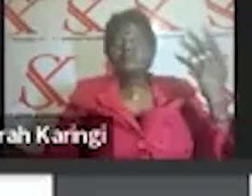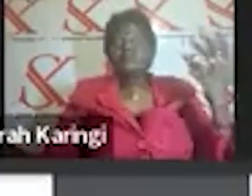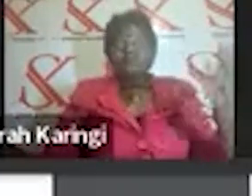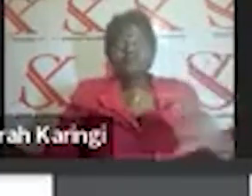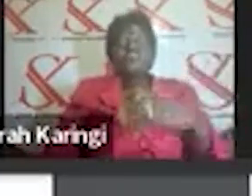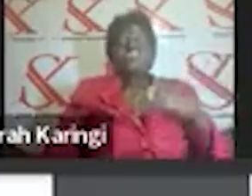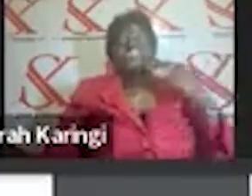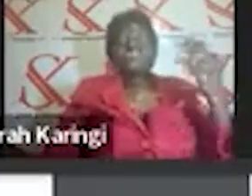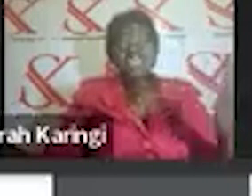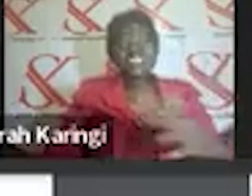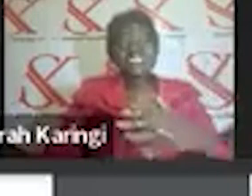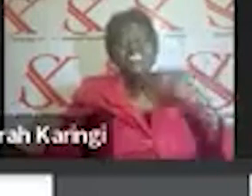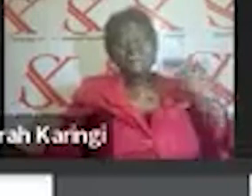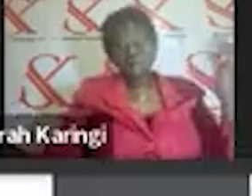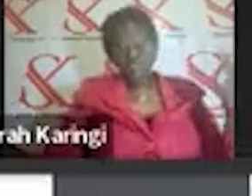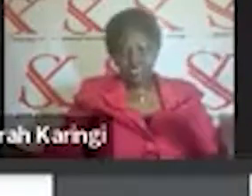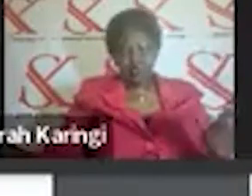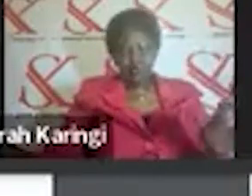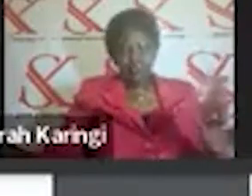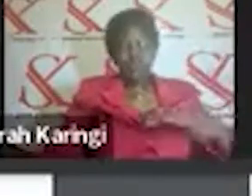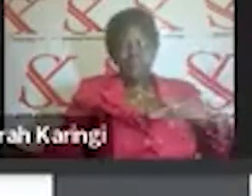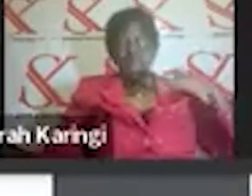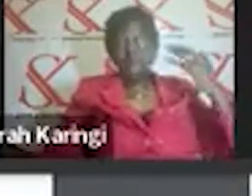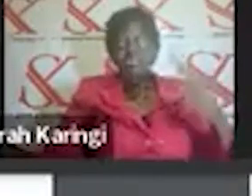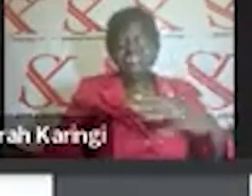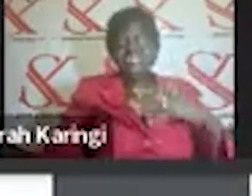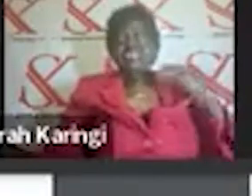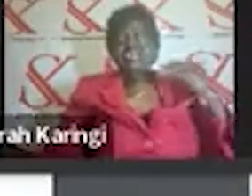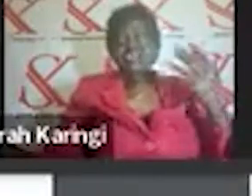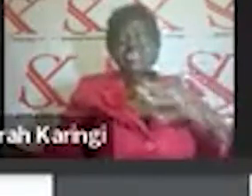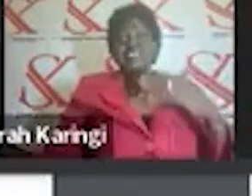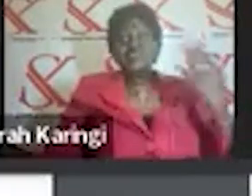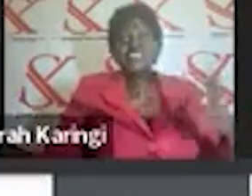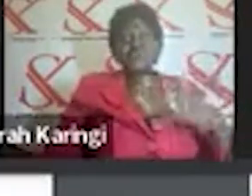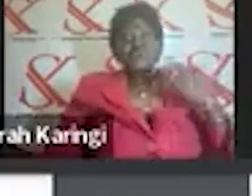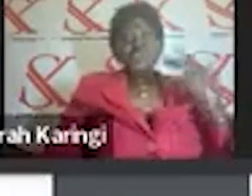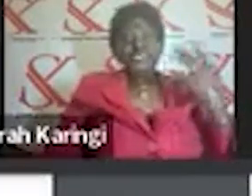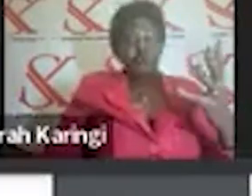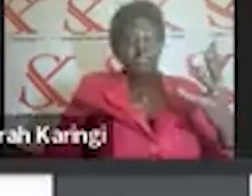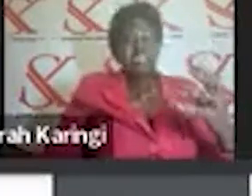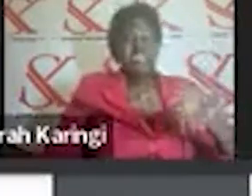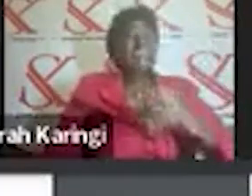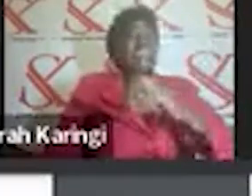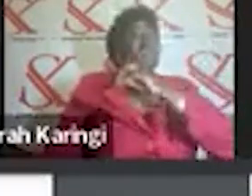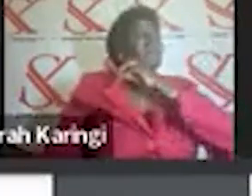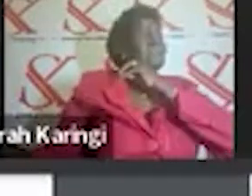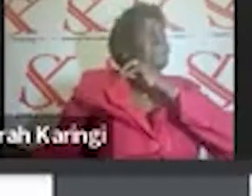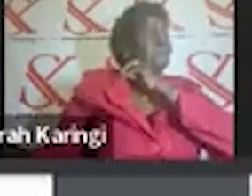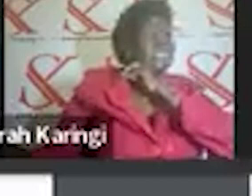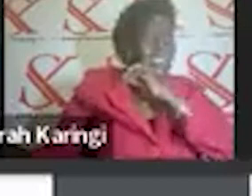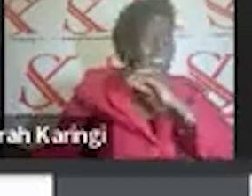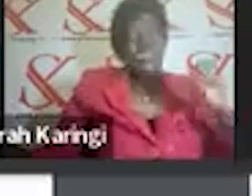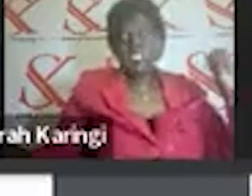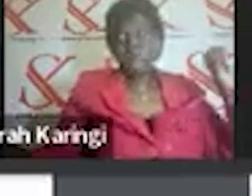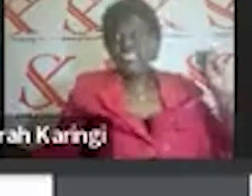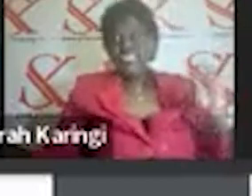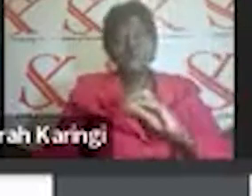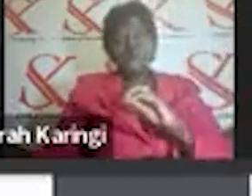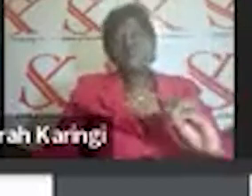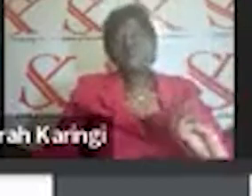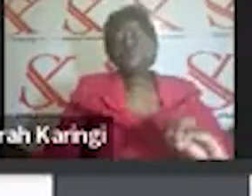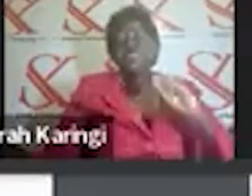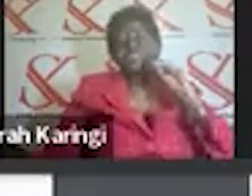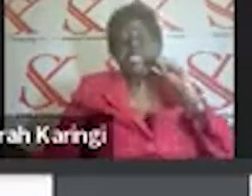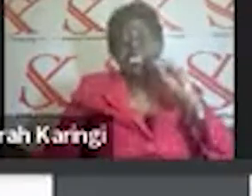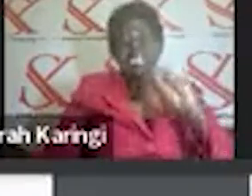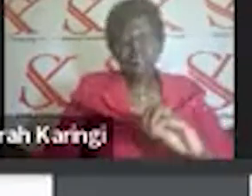So trust starts to build. So the moment I have that breakthrough with you, there will be no time when I will never